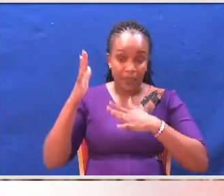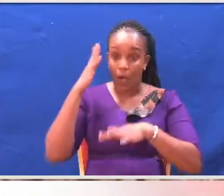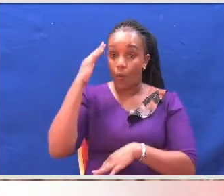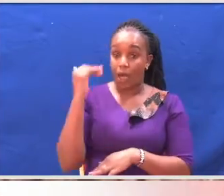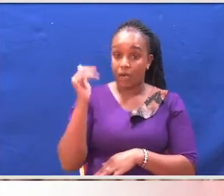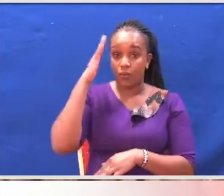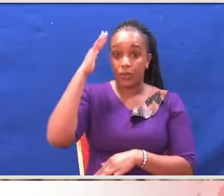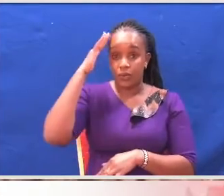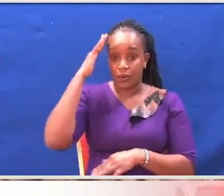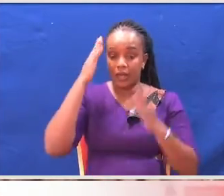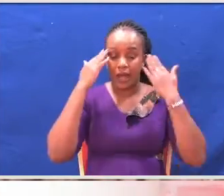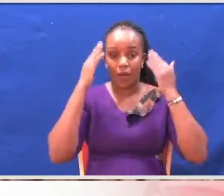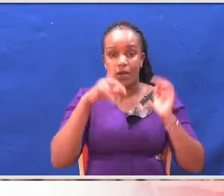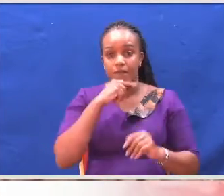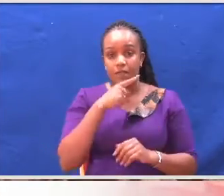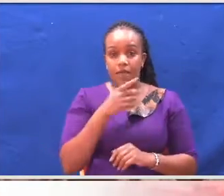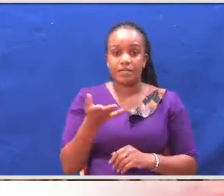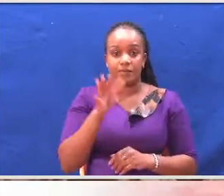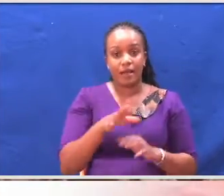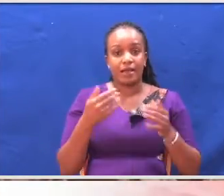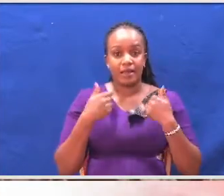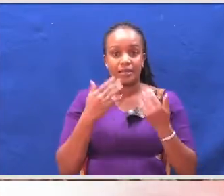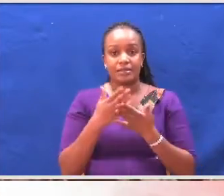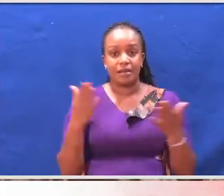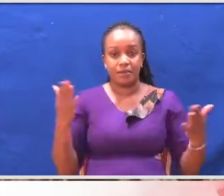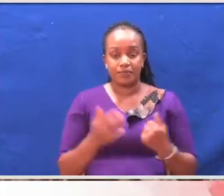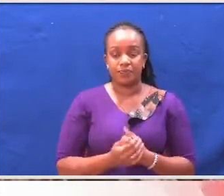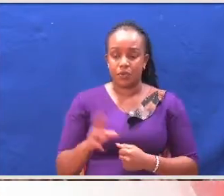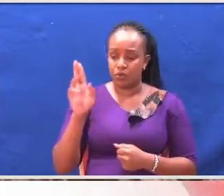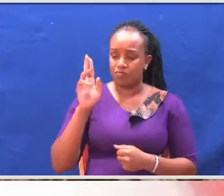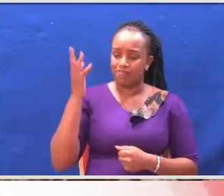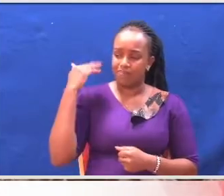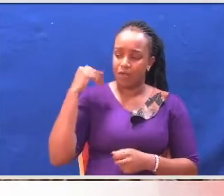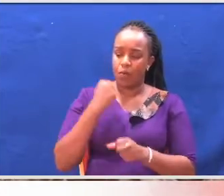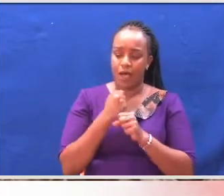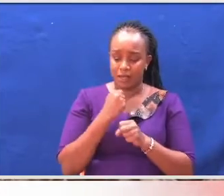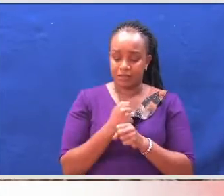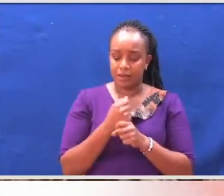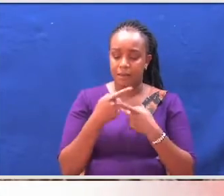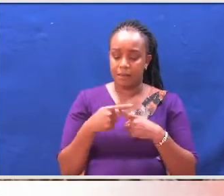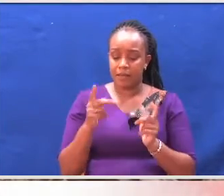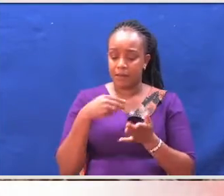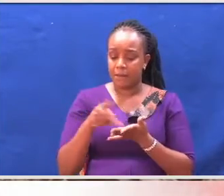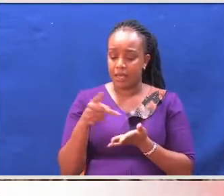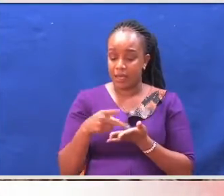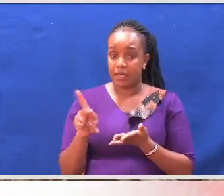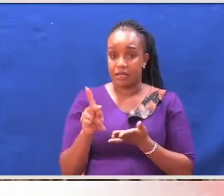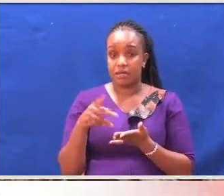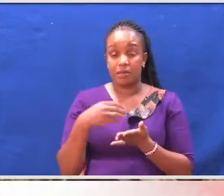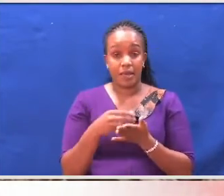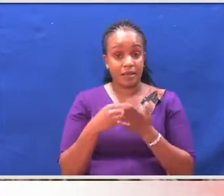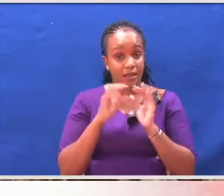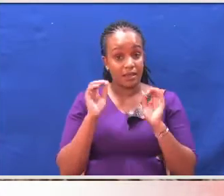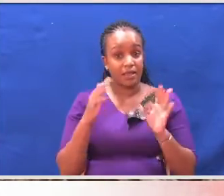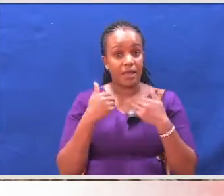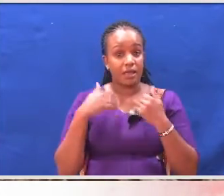dad anarudi, amebeba kitu at least. He used to work, lakini hawakuwa wanalipwa hizo pesa. Na tulikuwa na